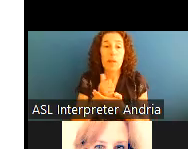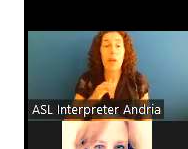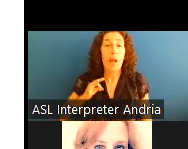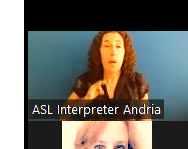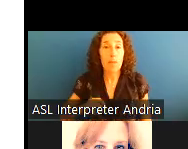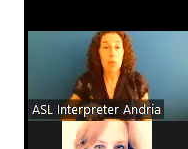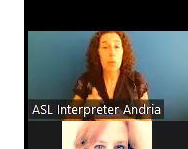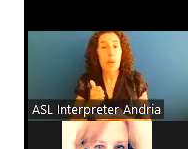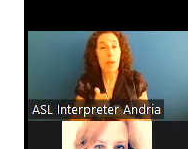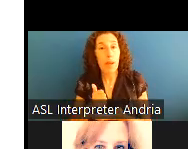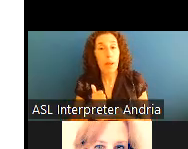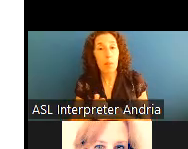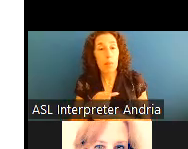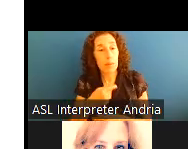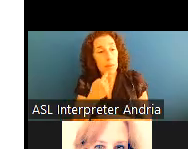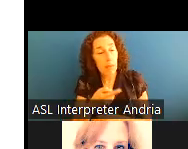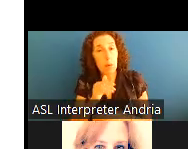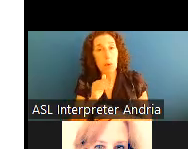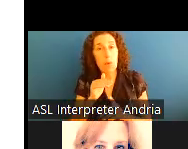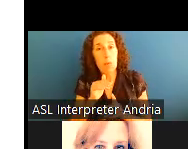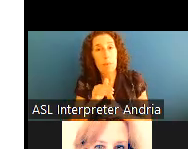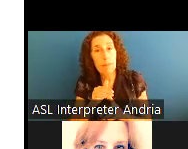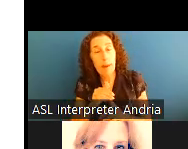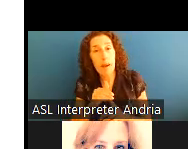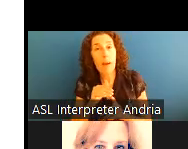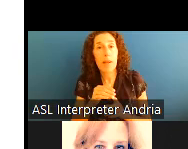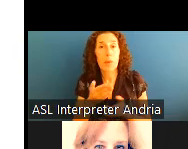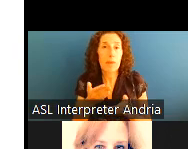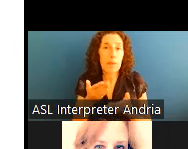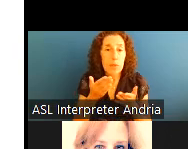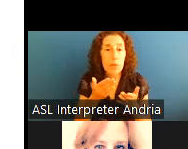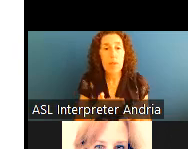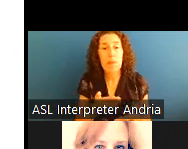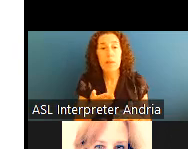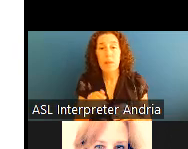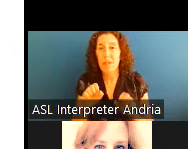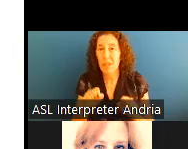a time frame, the exam can last between 3 to 6 hours.